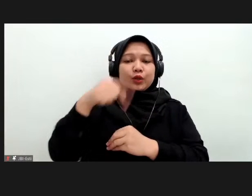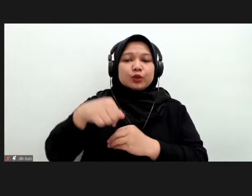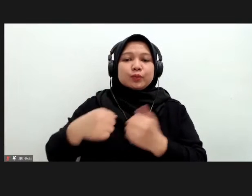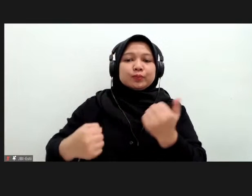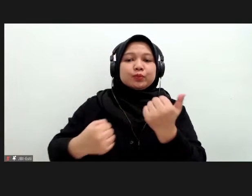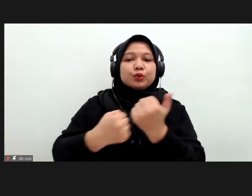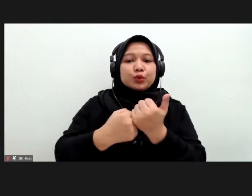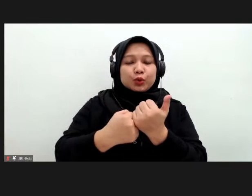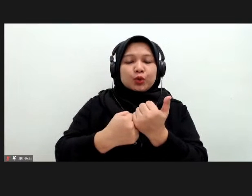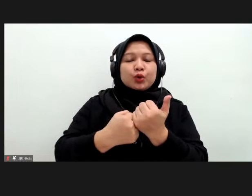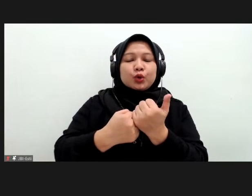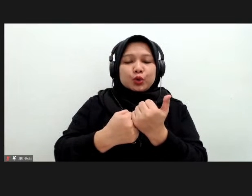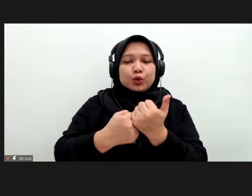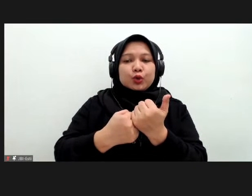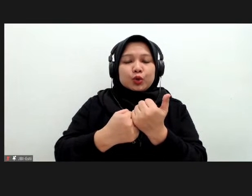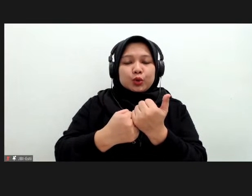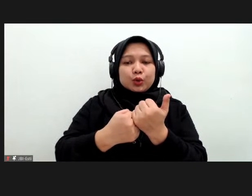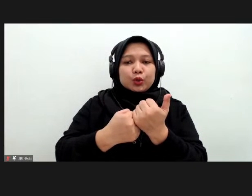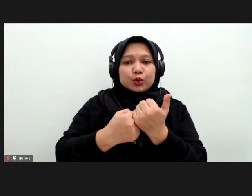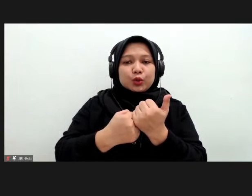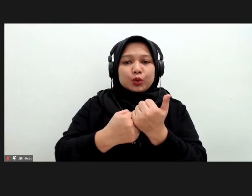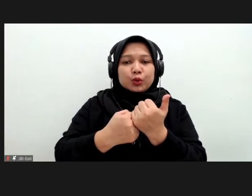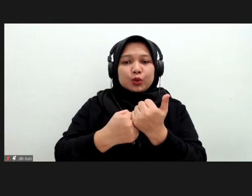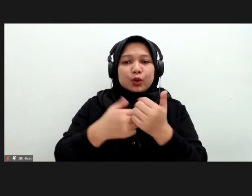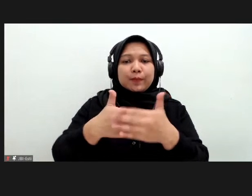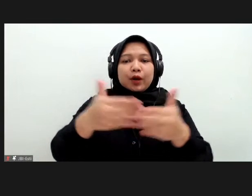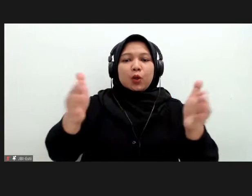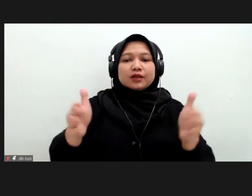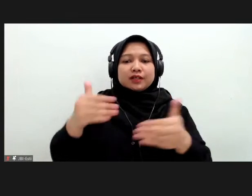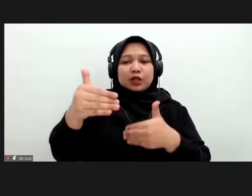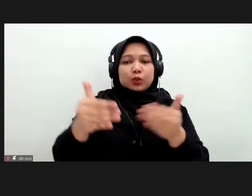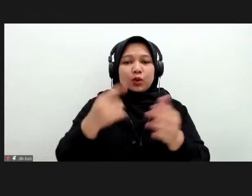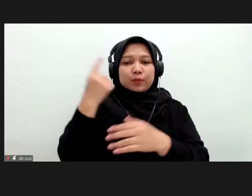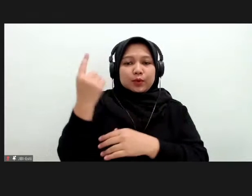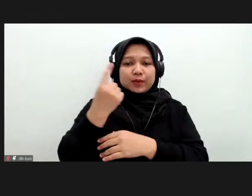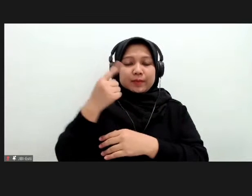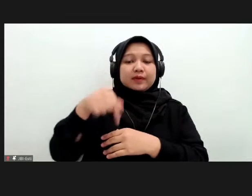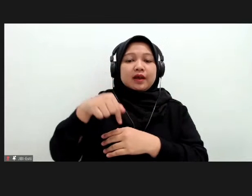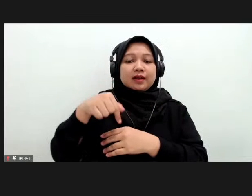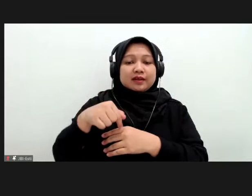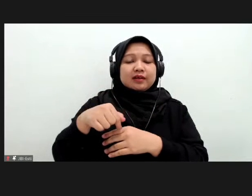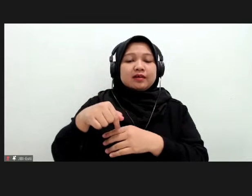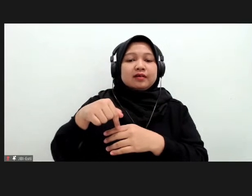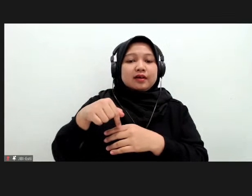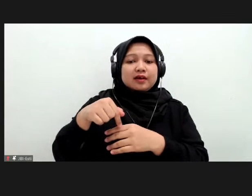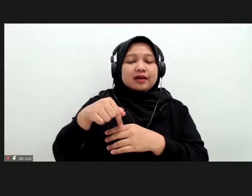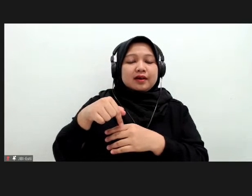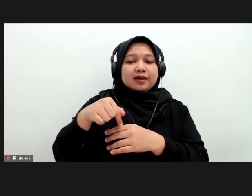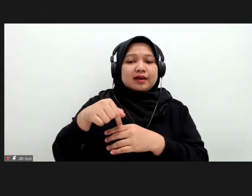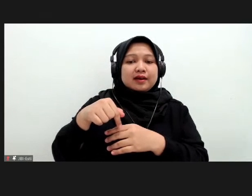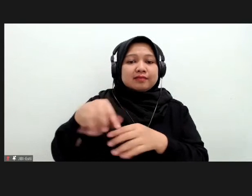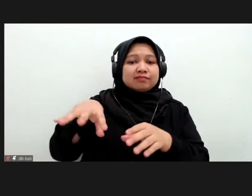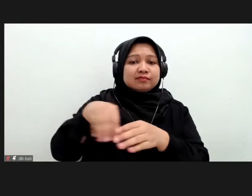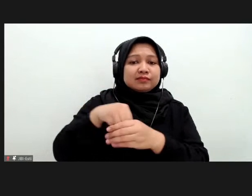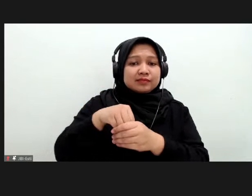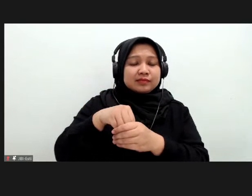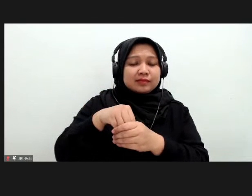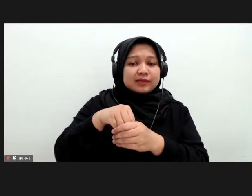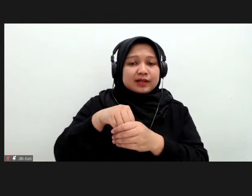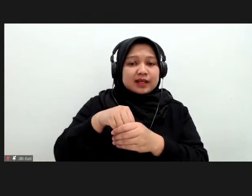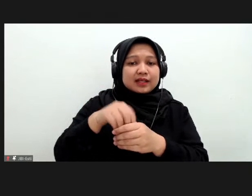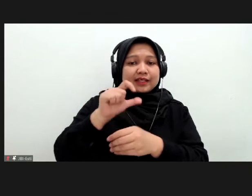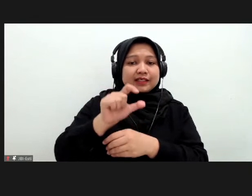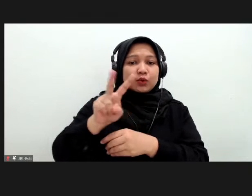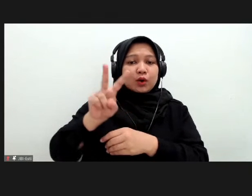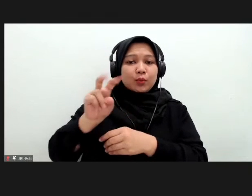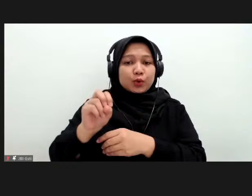support G20 that will be conducted in November in Bali, and it's a forum for civil society organization